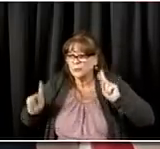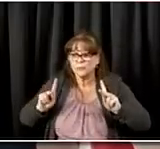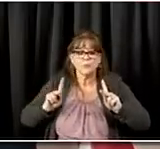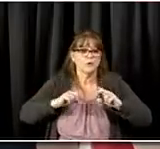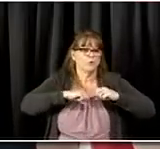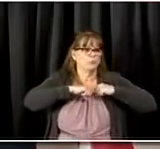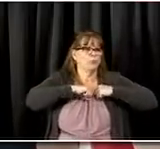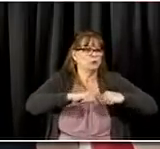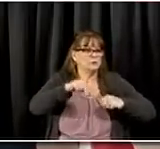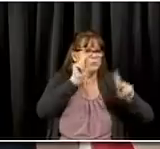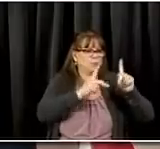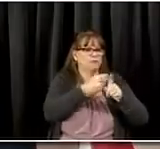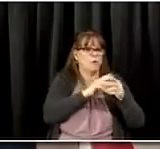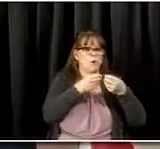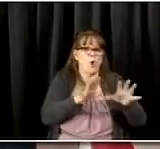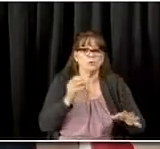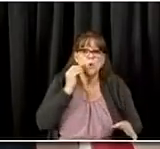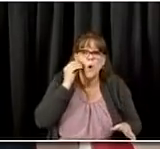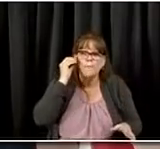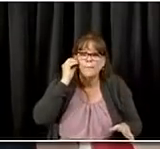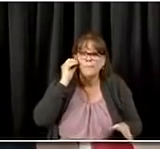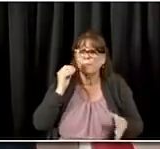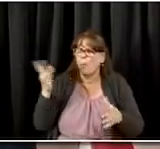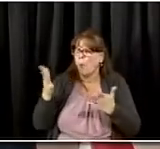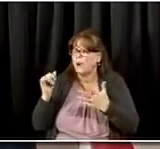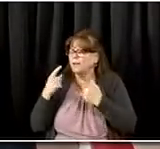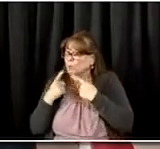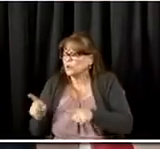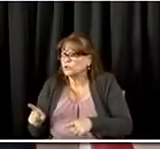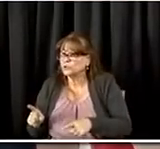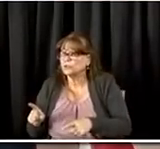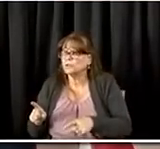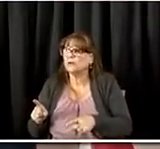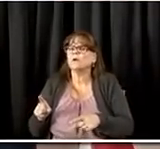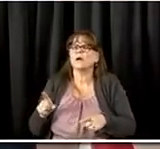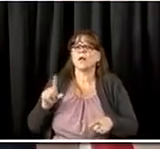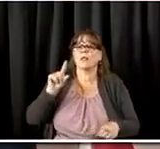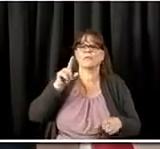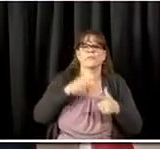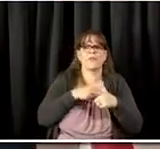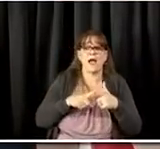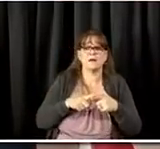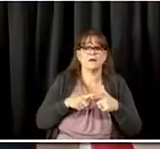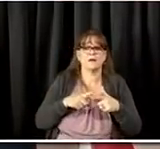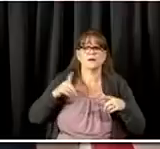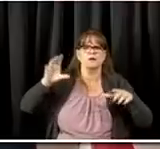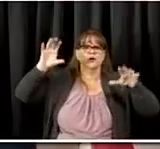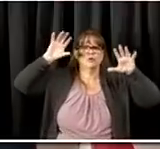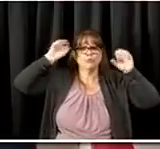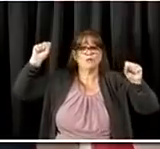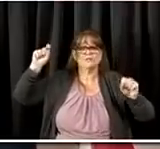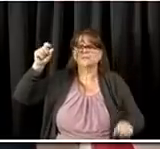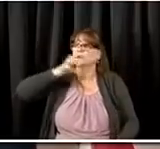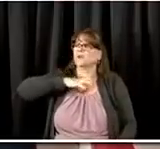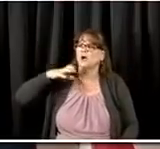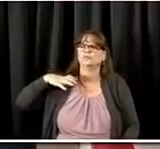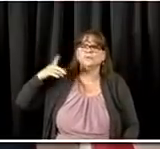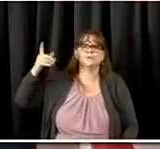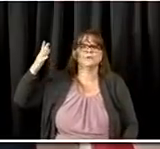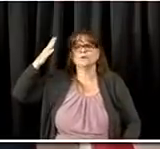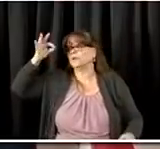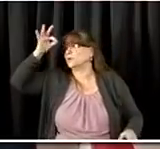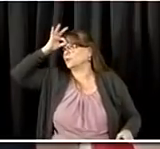It worked fairly well. But then it's like Congress and the president forgot about it, and there's blame on both sides. It's not like Congress